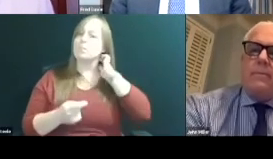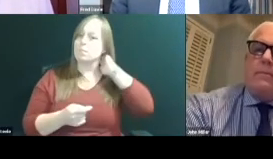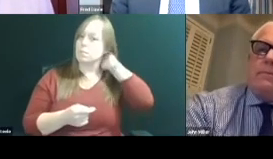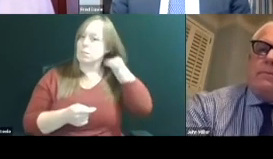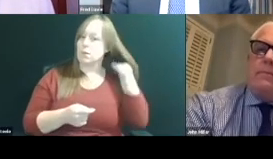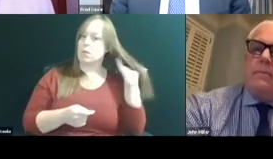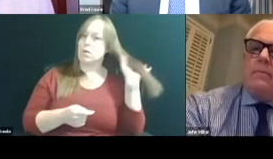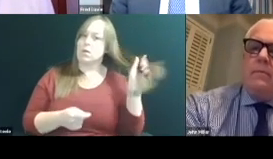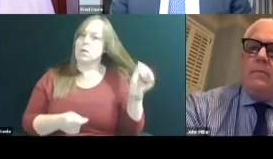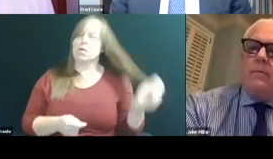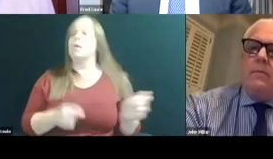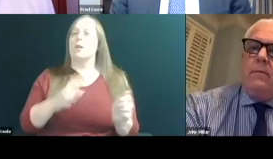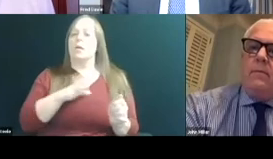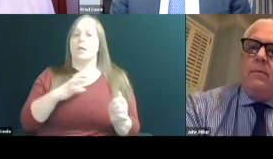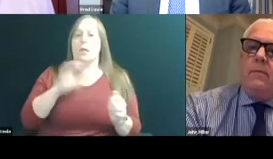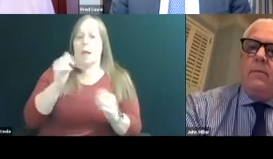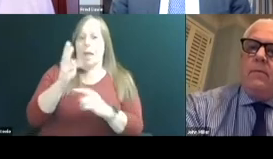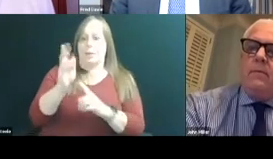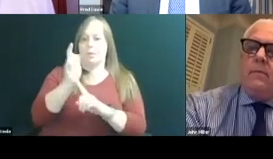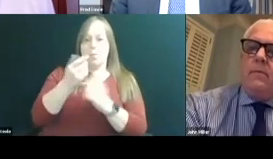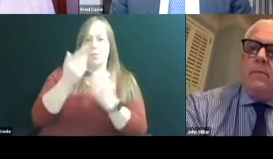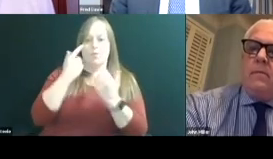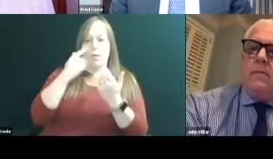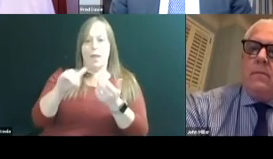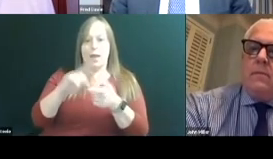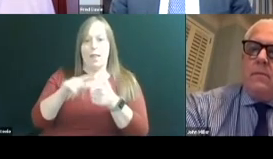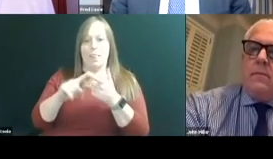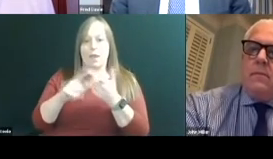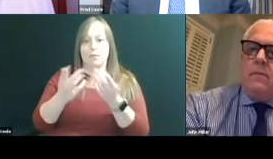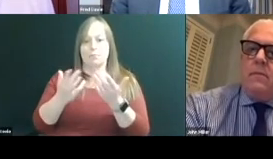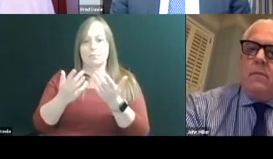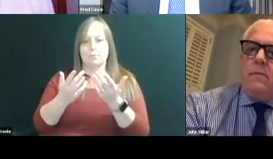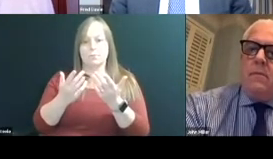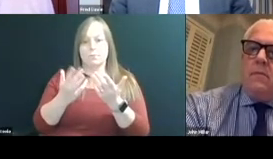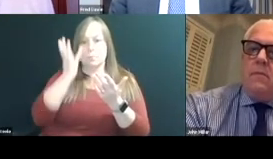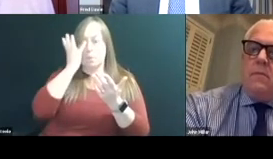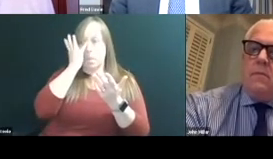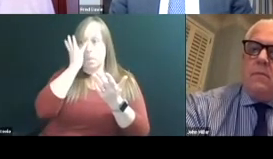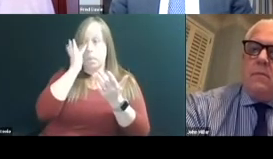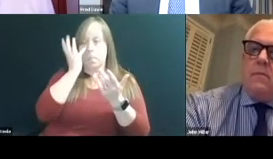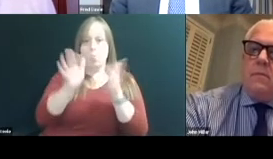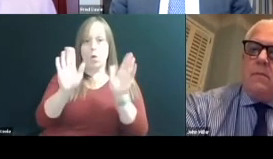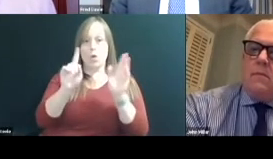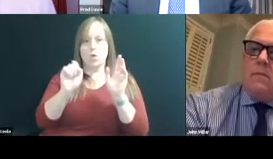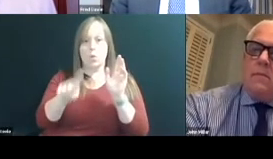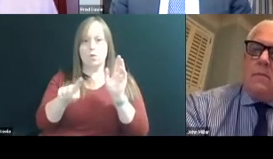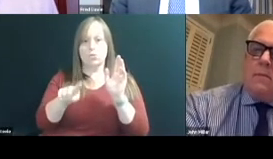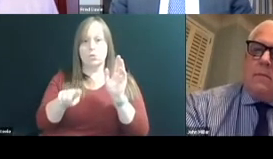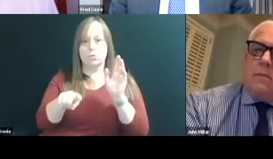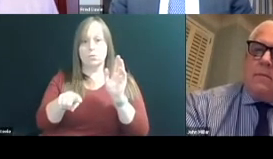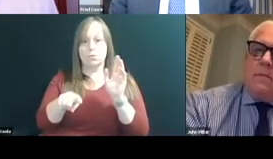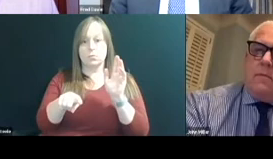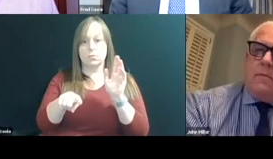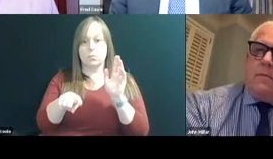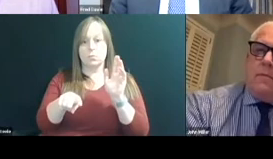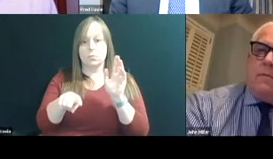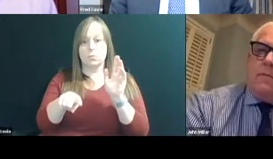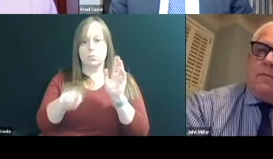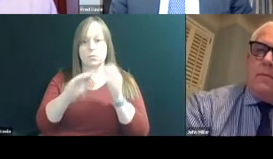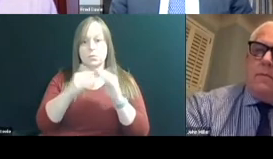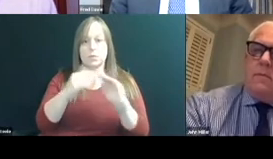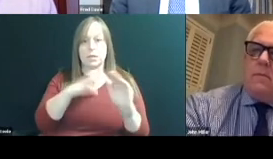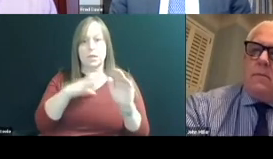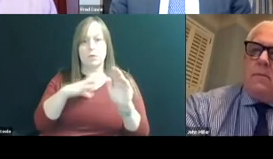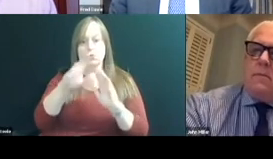For CCRB cases, right. Councilmember Adams, if you want to take a moment on that, but then why don't you move to the broader question of the city